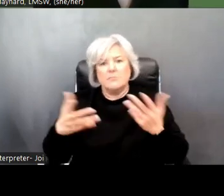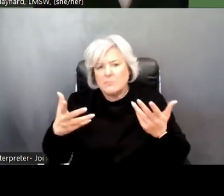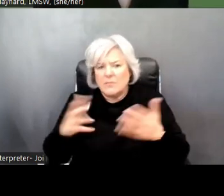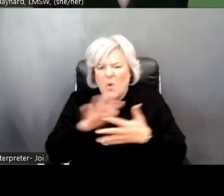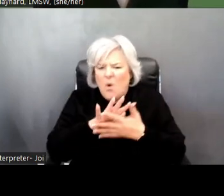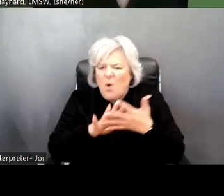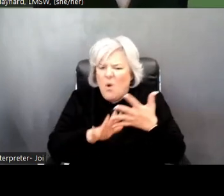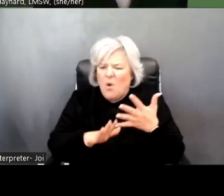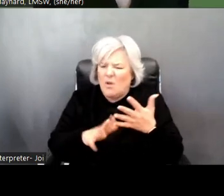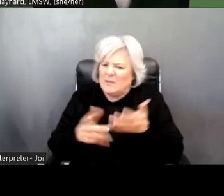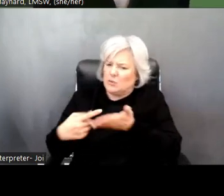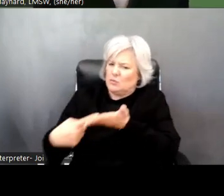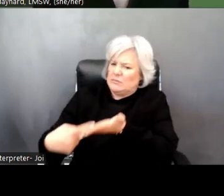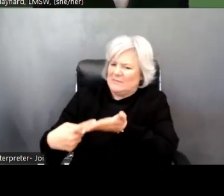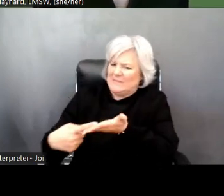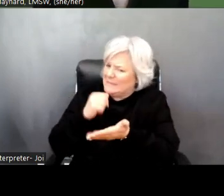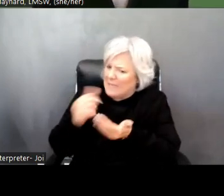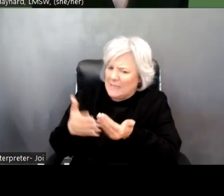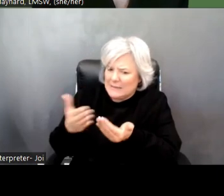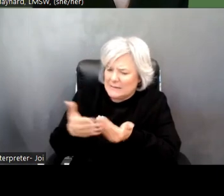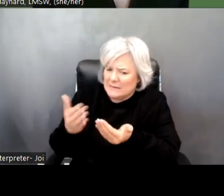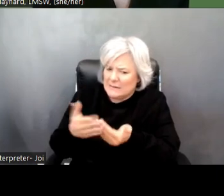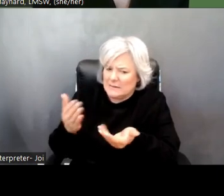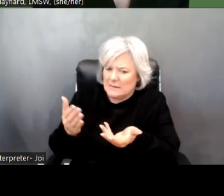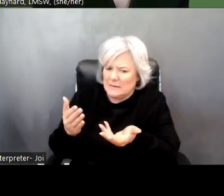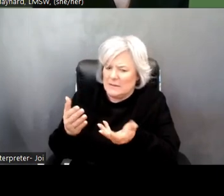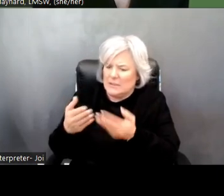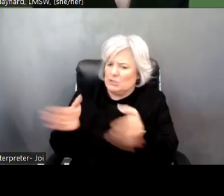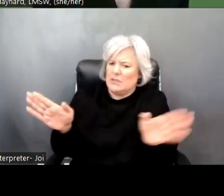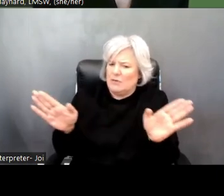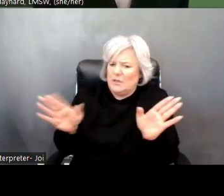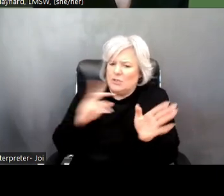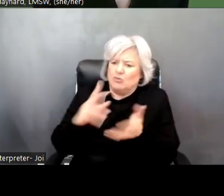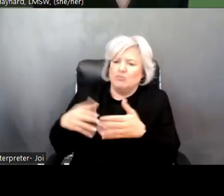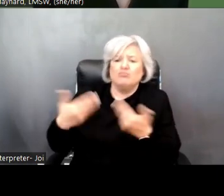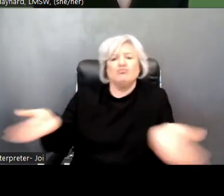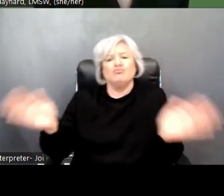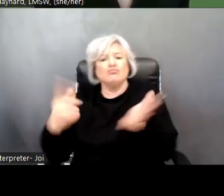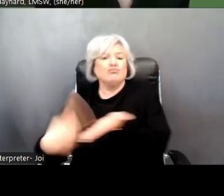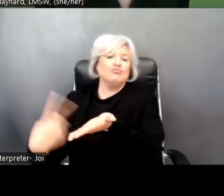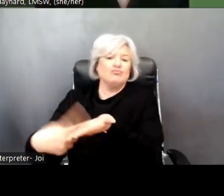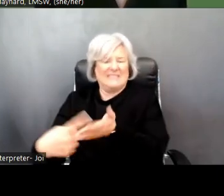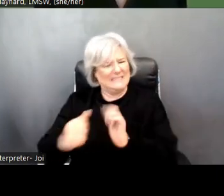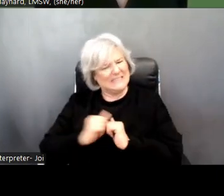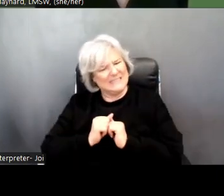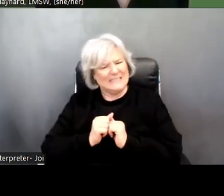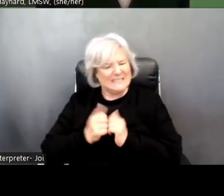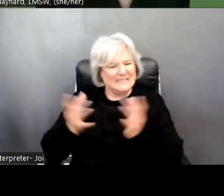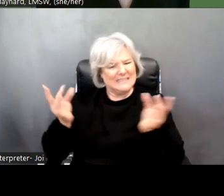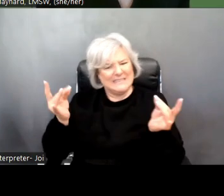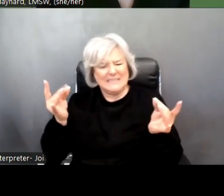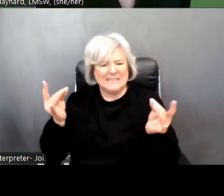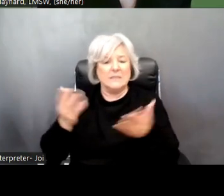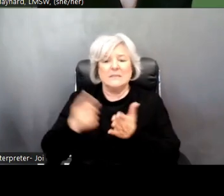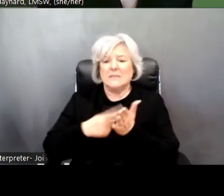identity formation in general, these are not easy topics in general for families to discuss. And oftentimes therapists feel like